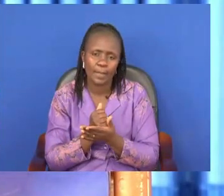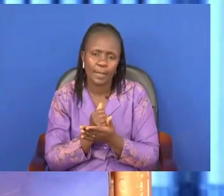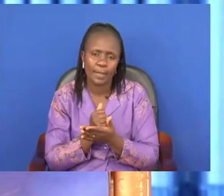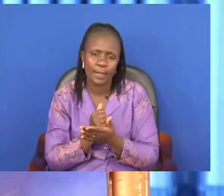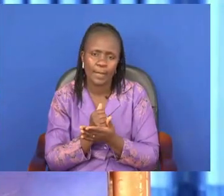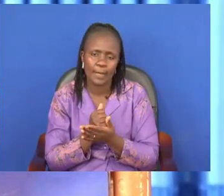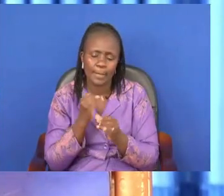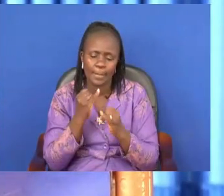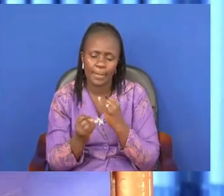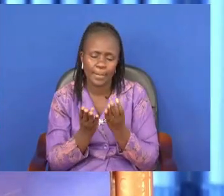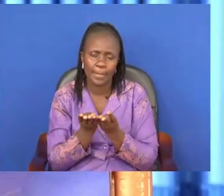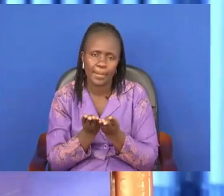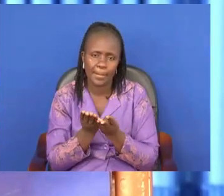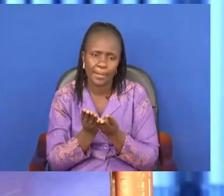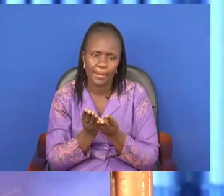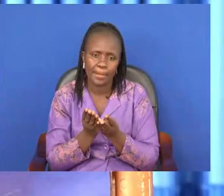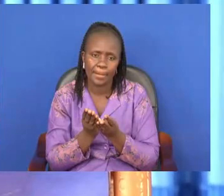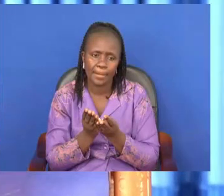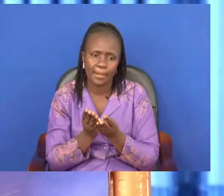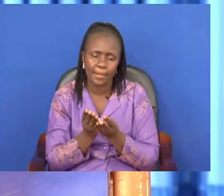service by doing